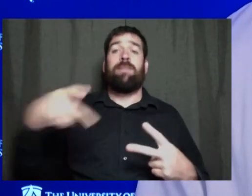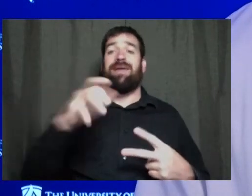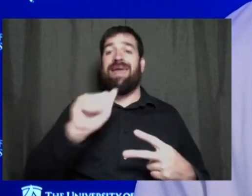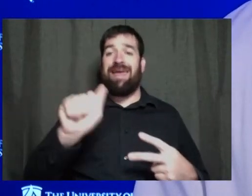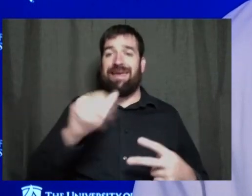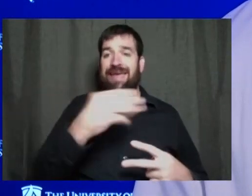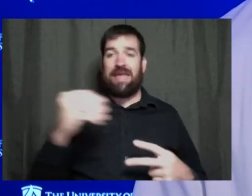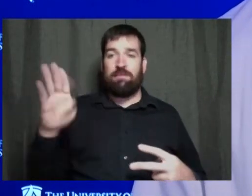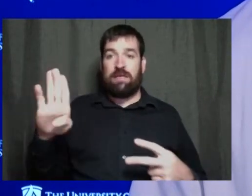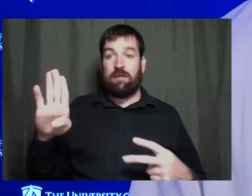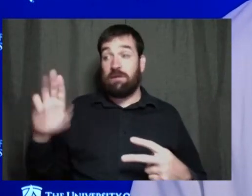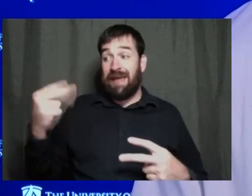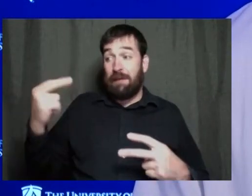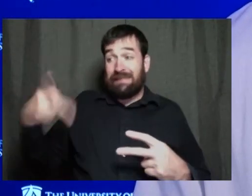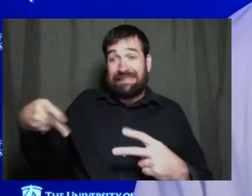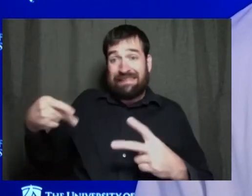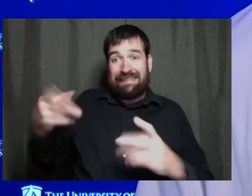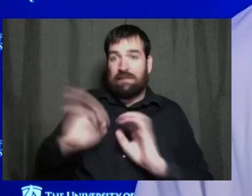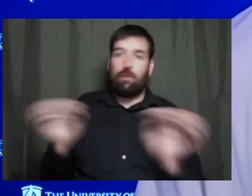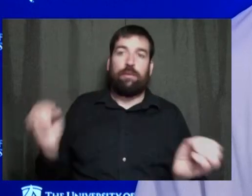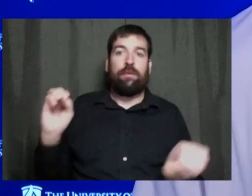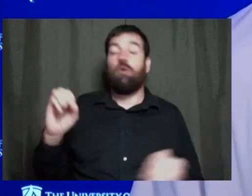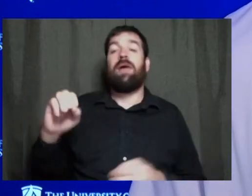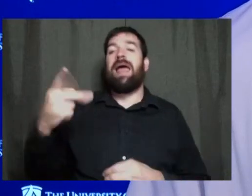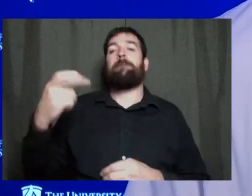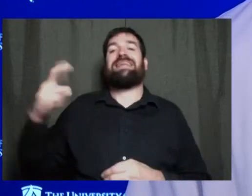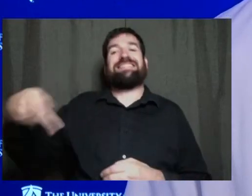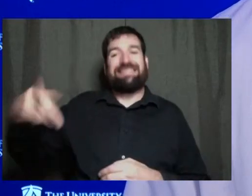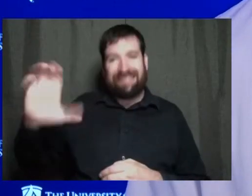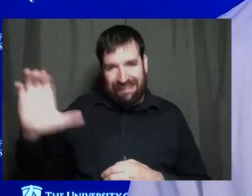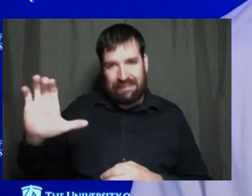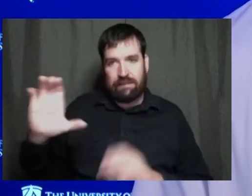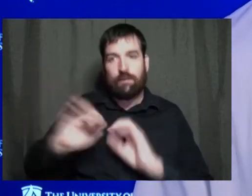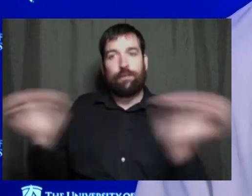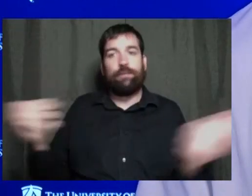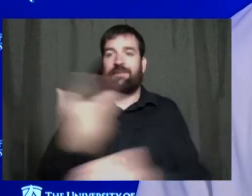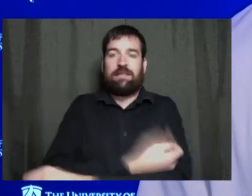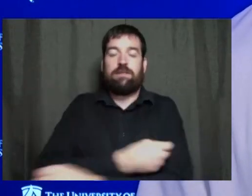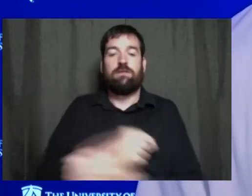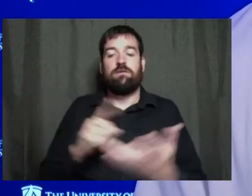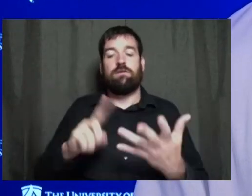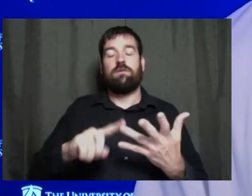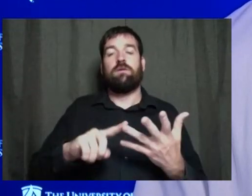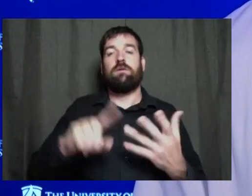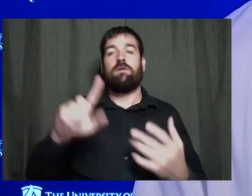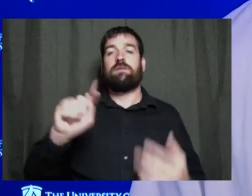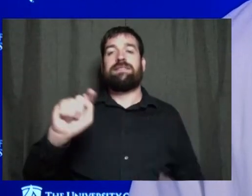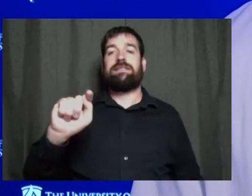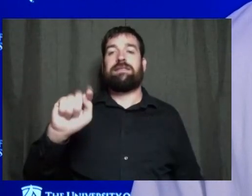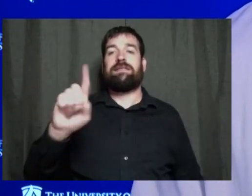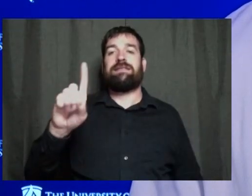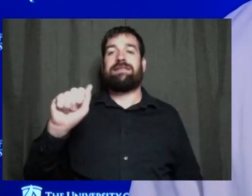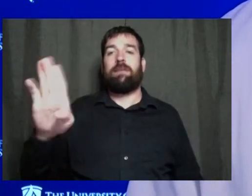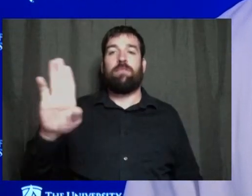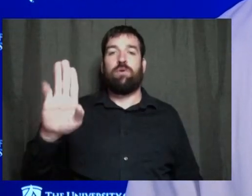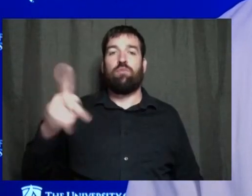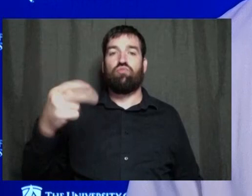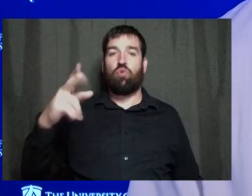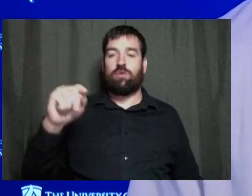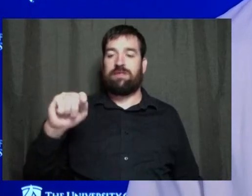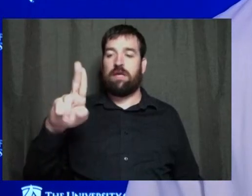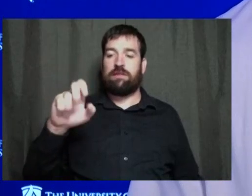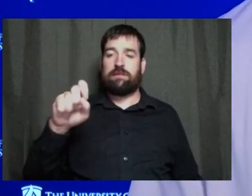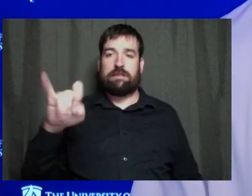for hepatitis C. It does include Tdap as well, which includes pertussis and tetanus